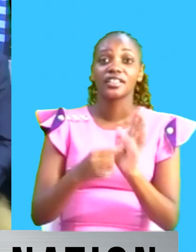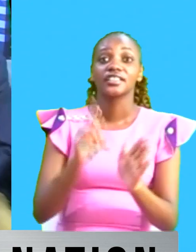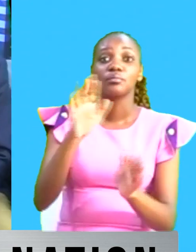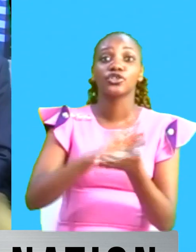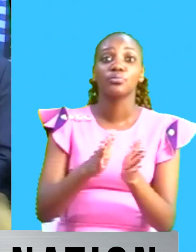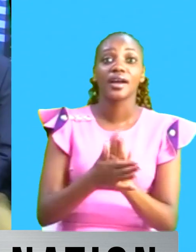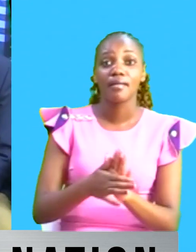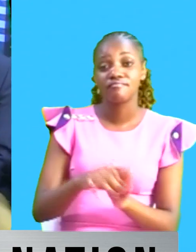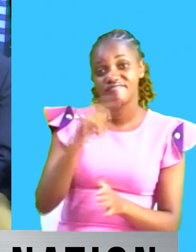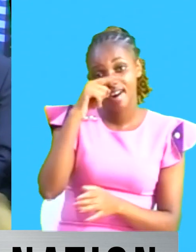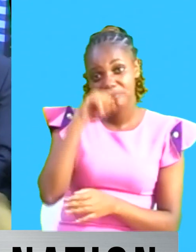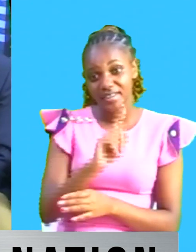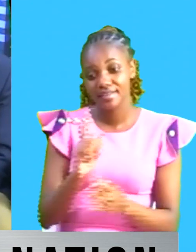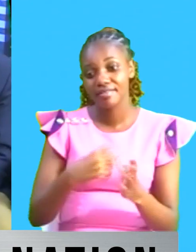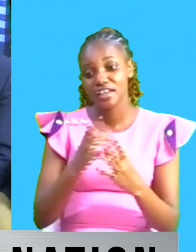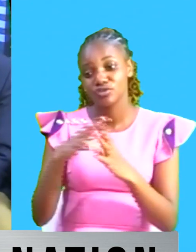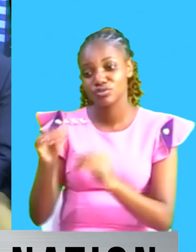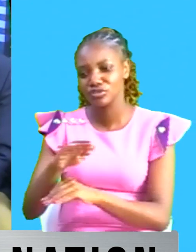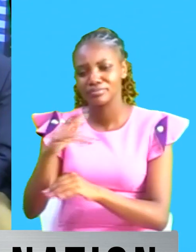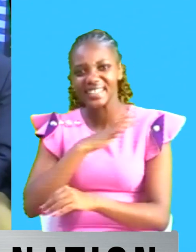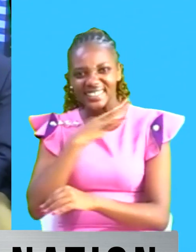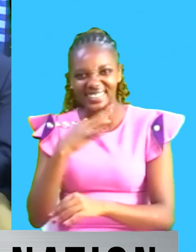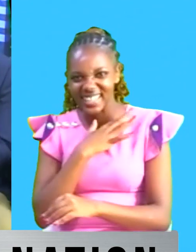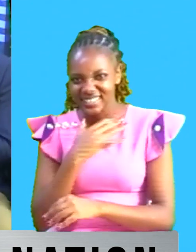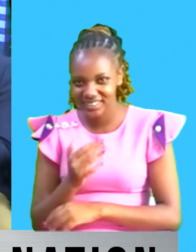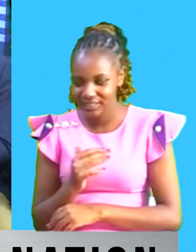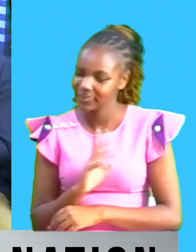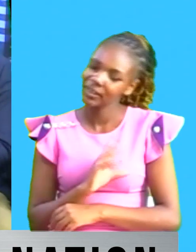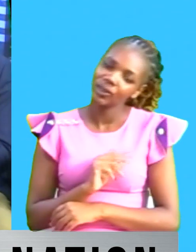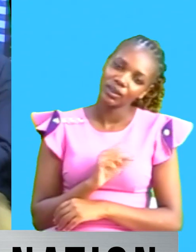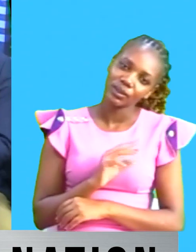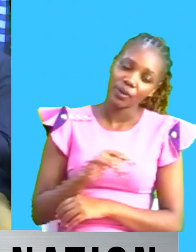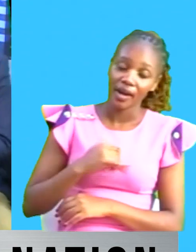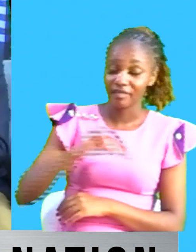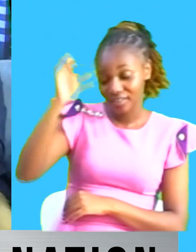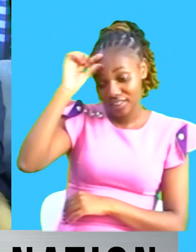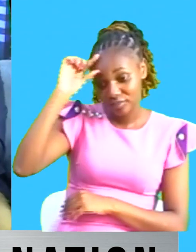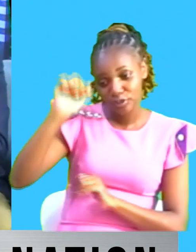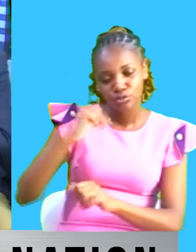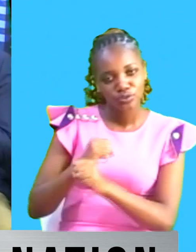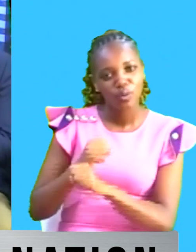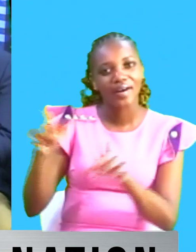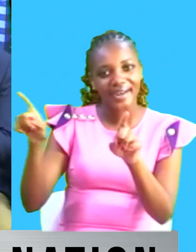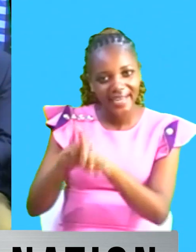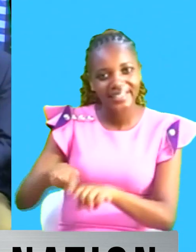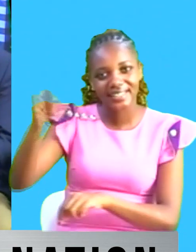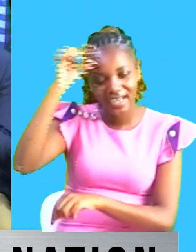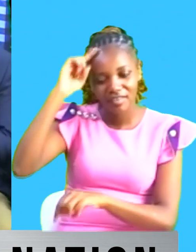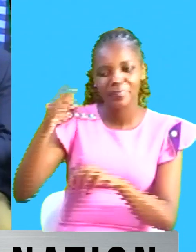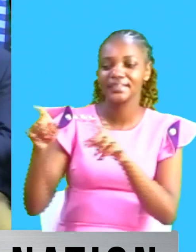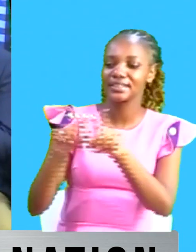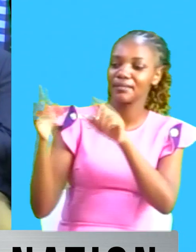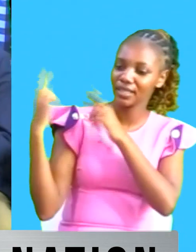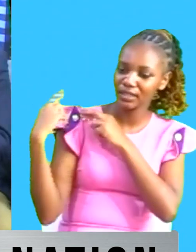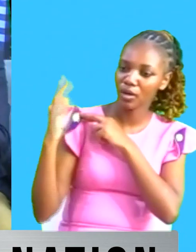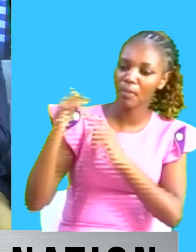the mud. It's very unfortunate, and I think the government should consider itself government. And its role is to ensure